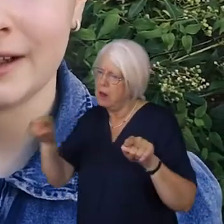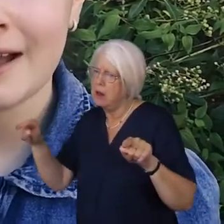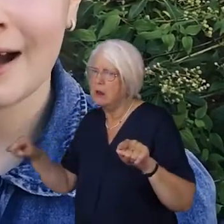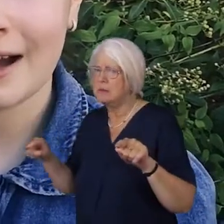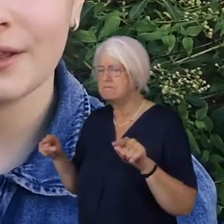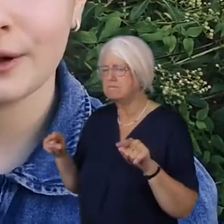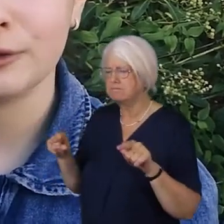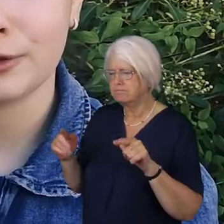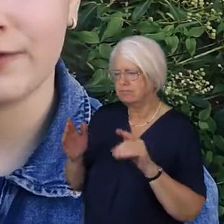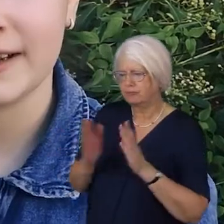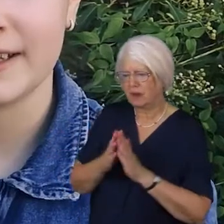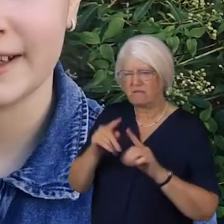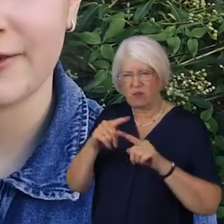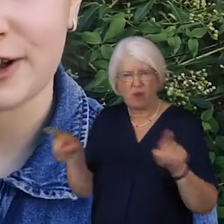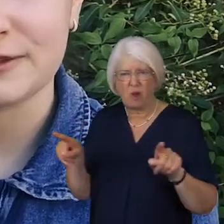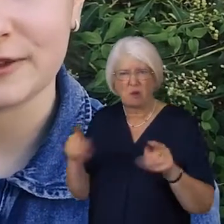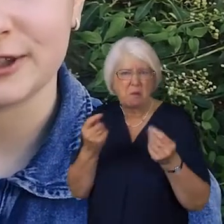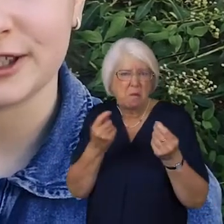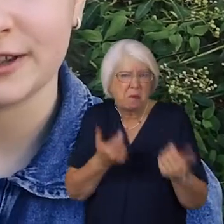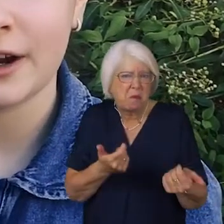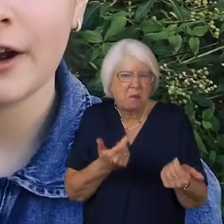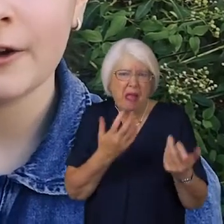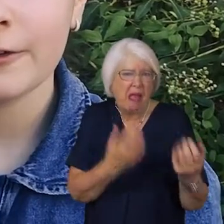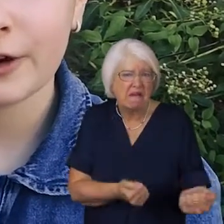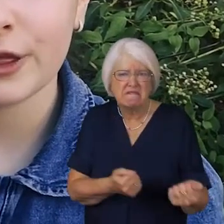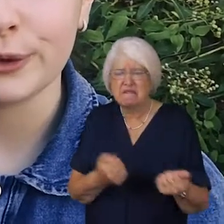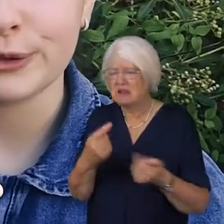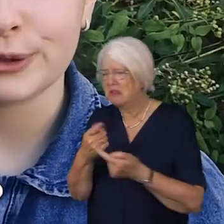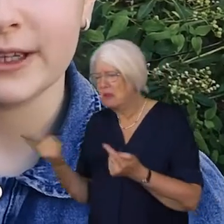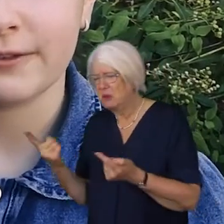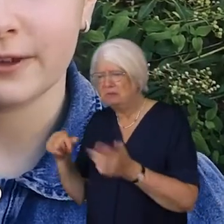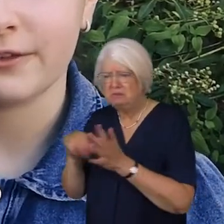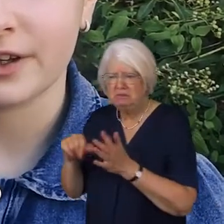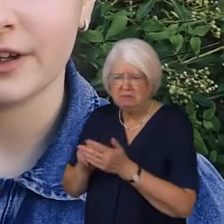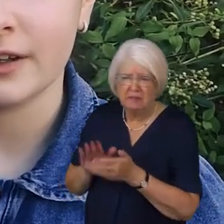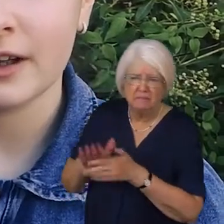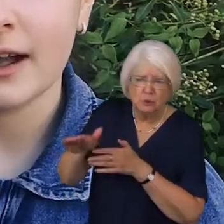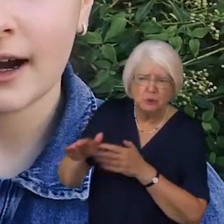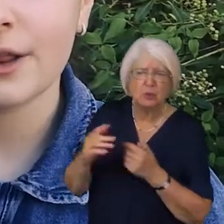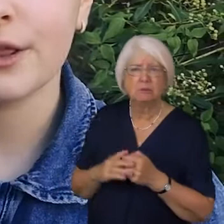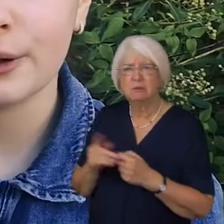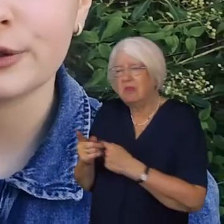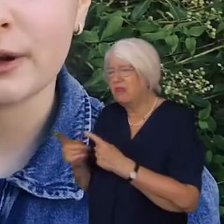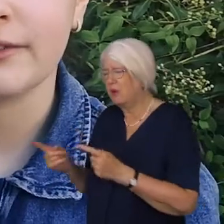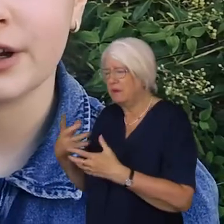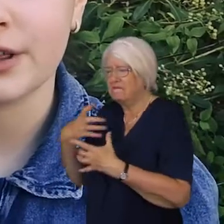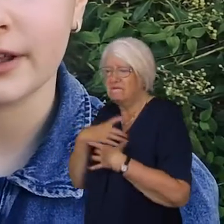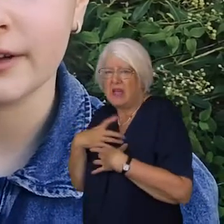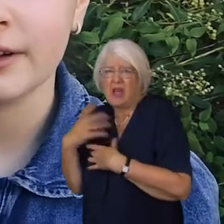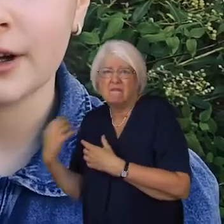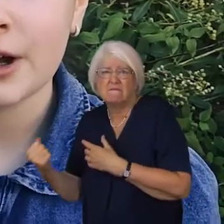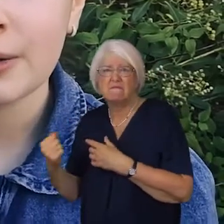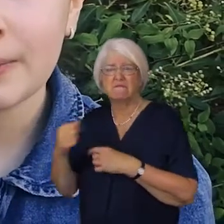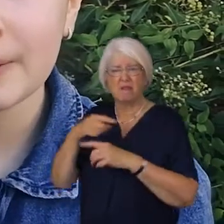little and those who face a difficult future, for those who live in fear and those who have